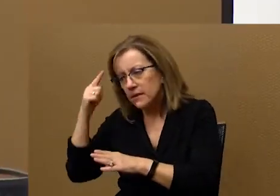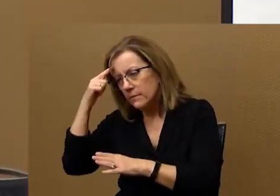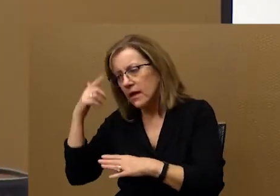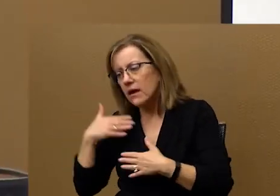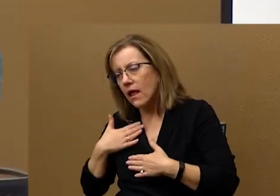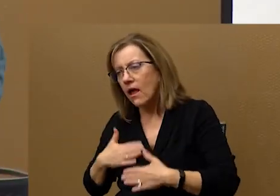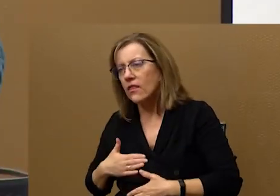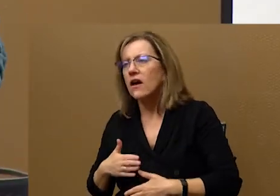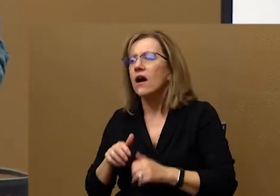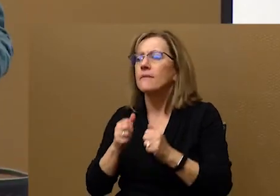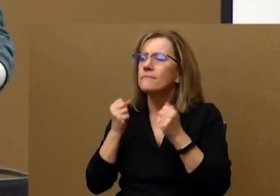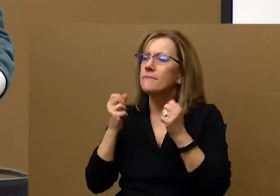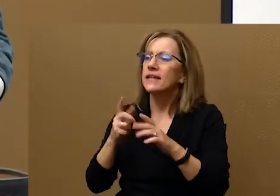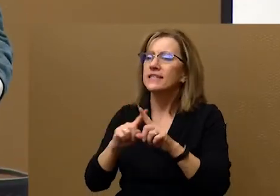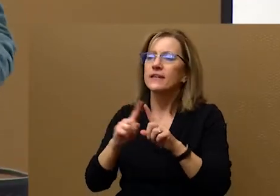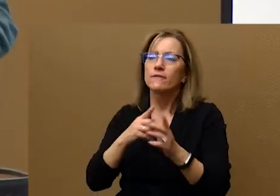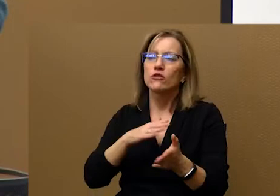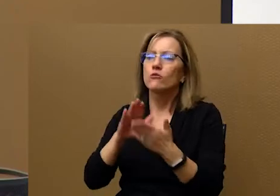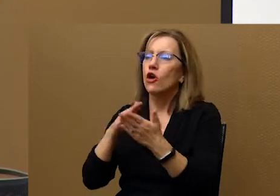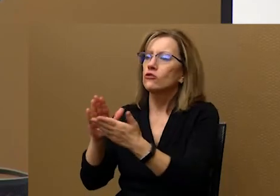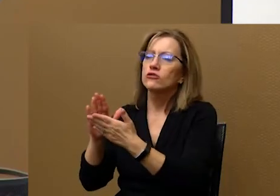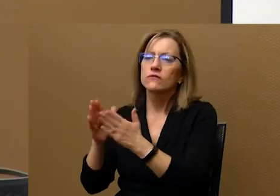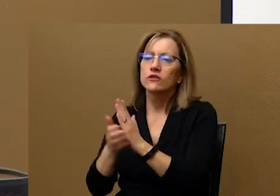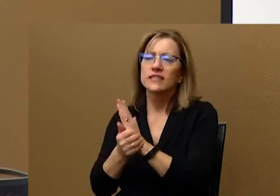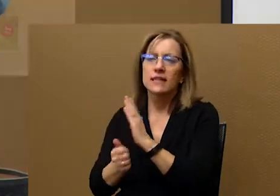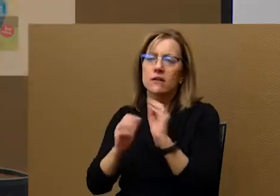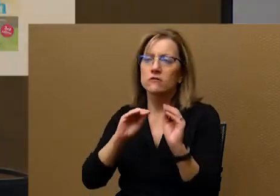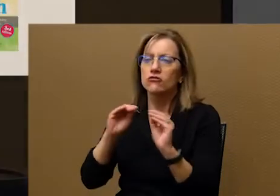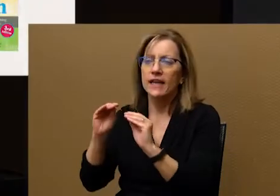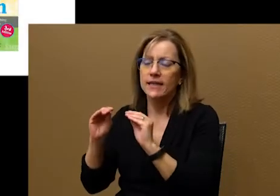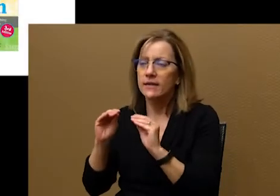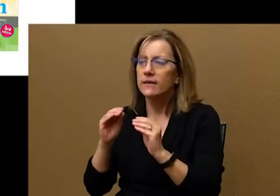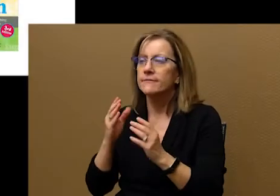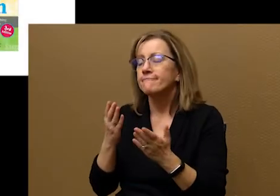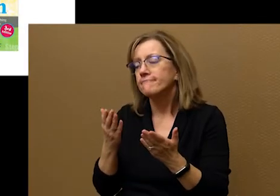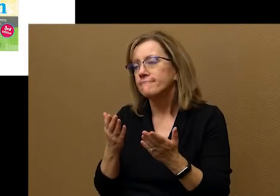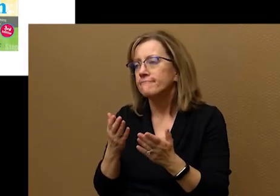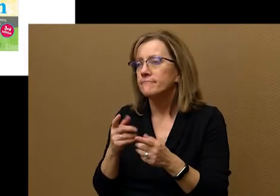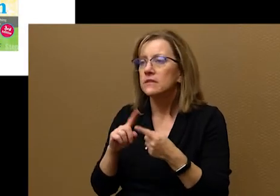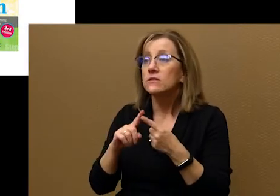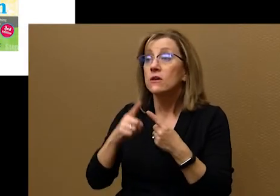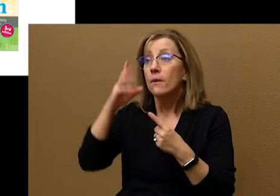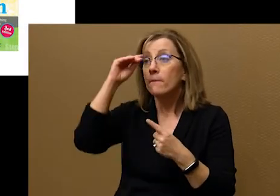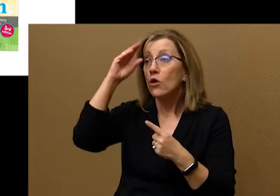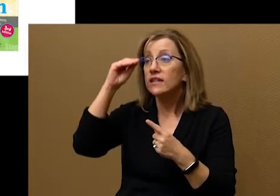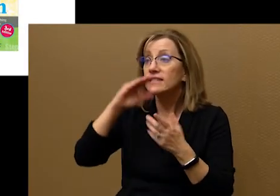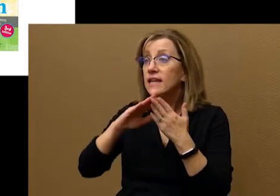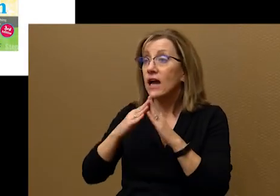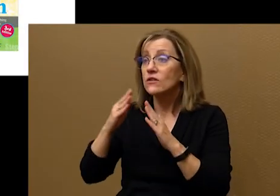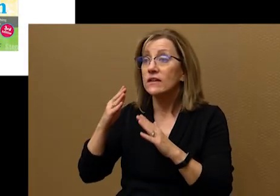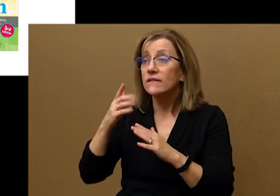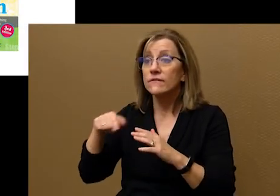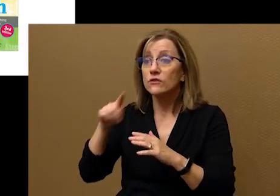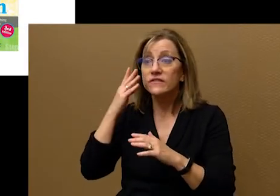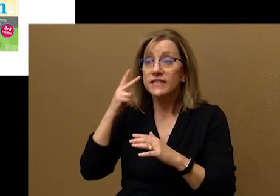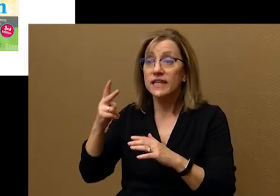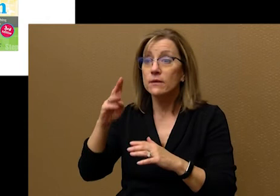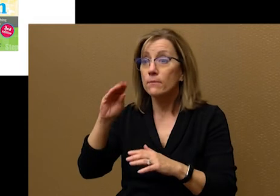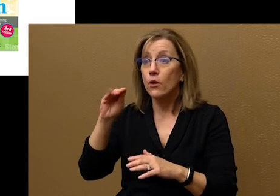training approaches. Maybe you've seen some of them. Some people have referenced some. One is Boys Town. Has anyone seen the Boys Town